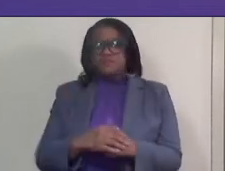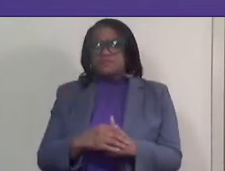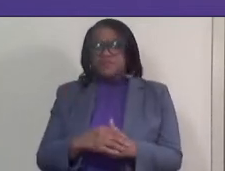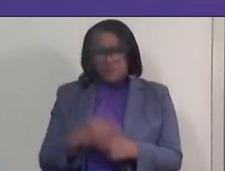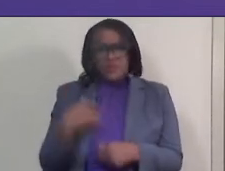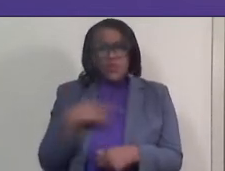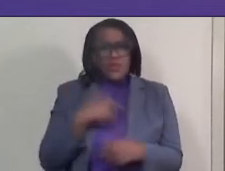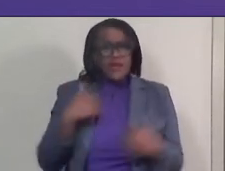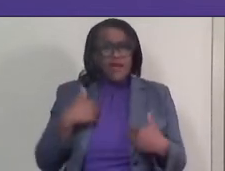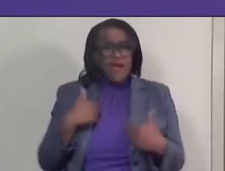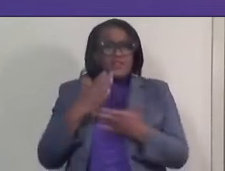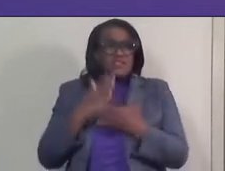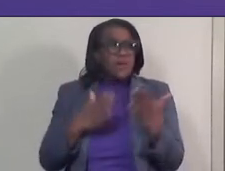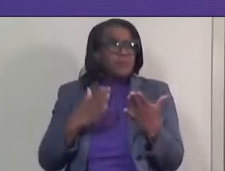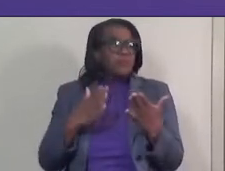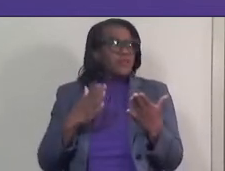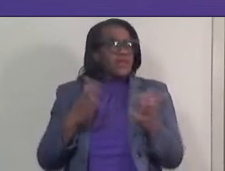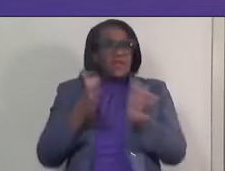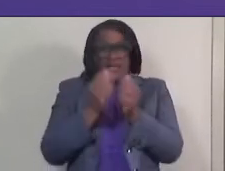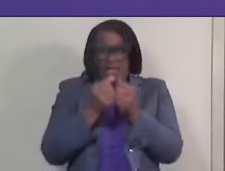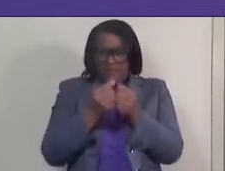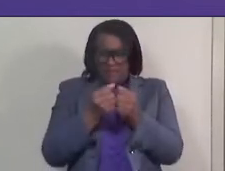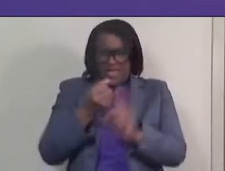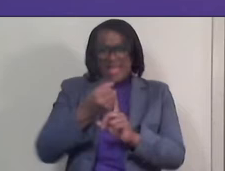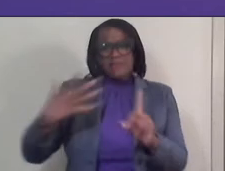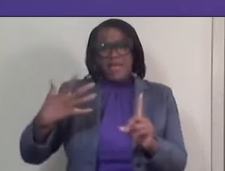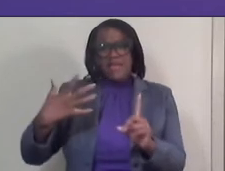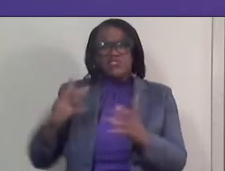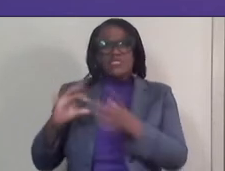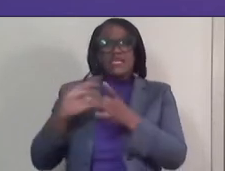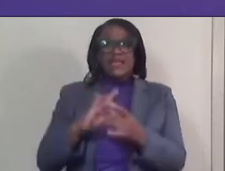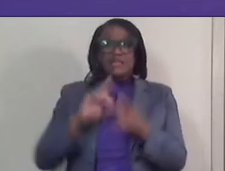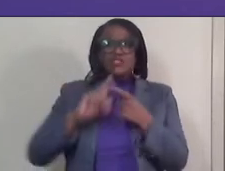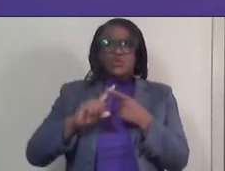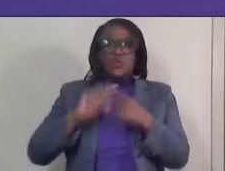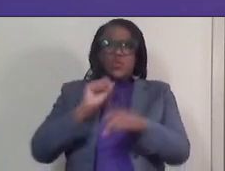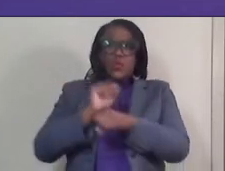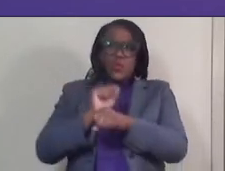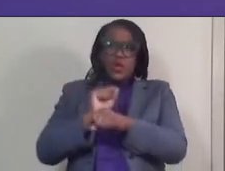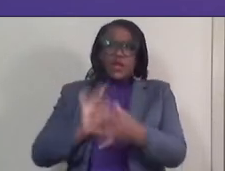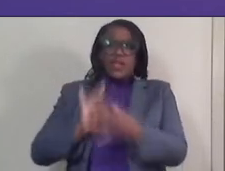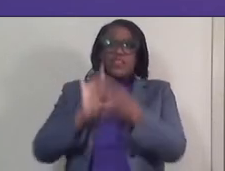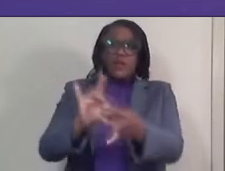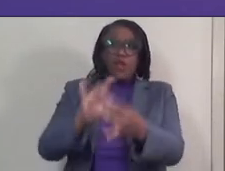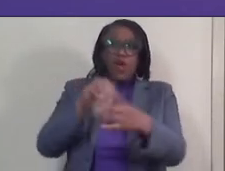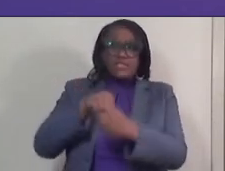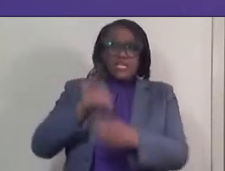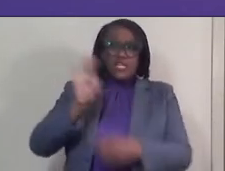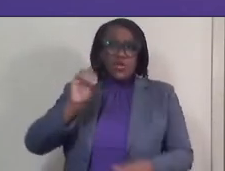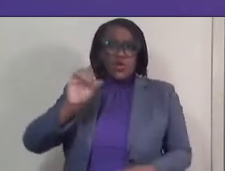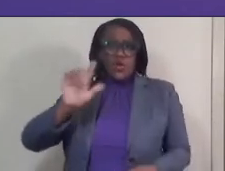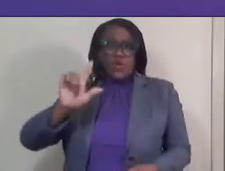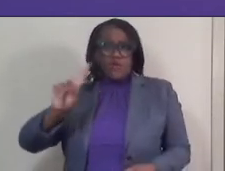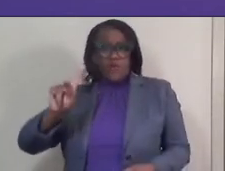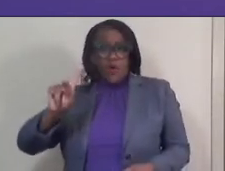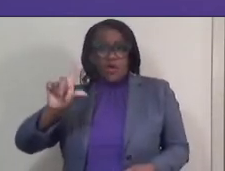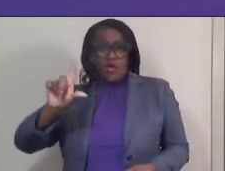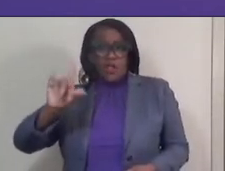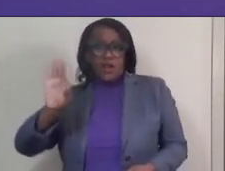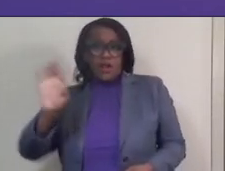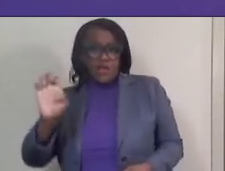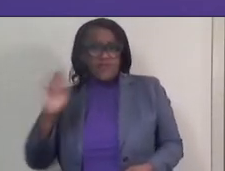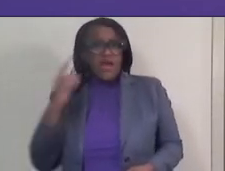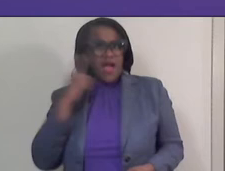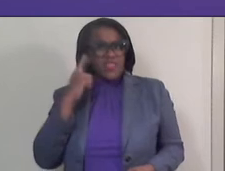sense of expansion about the work that belongs in folk life. I think that it's something that motivates us,